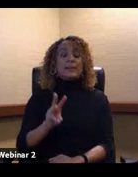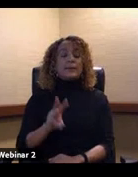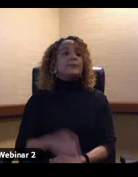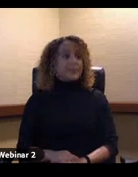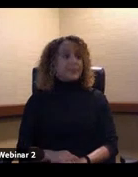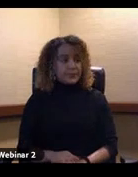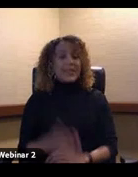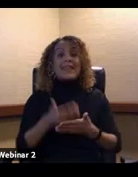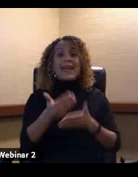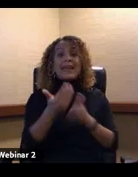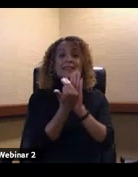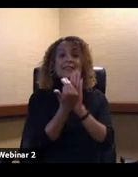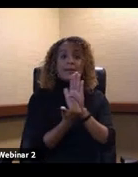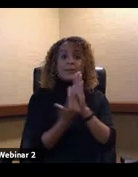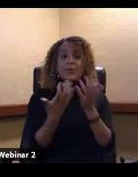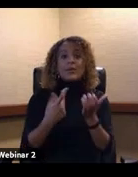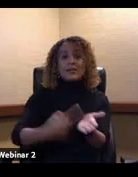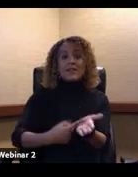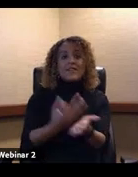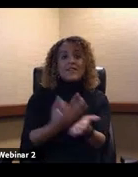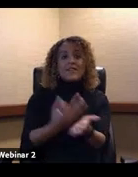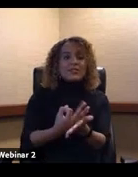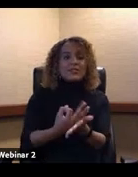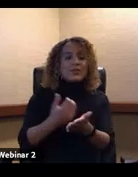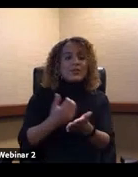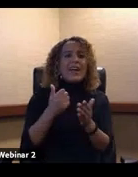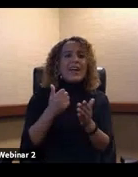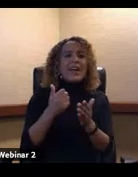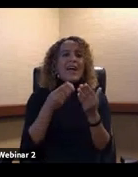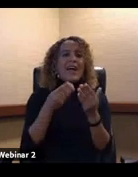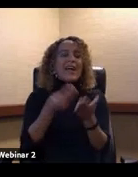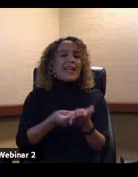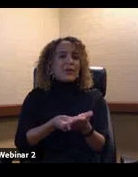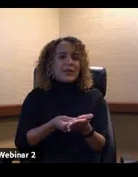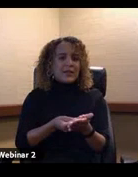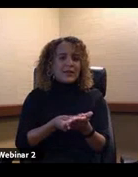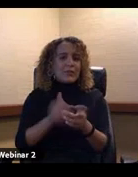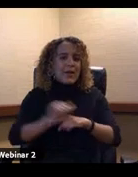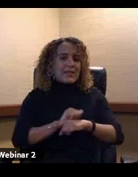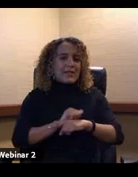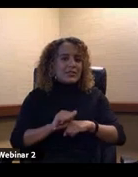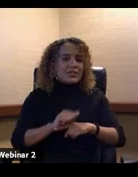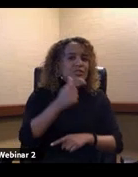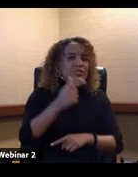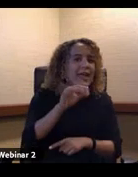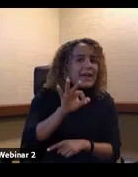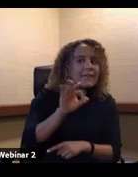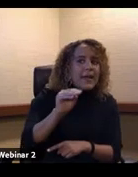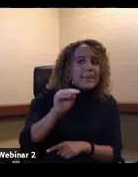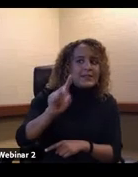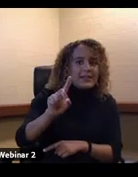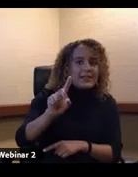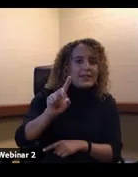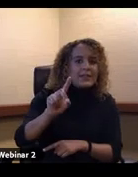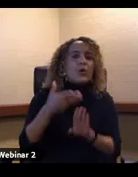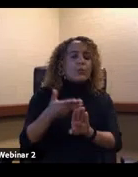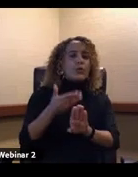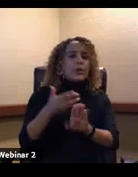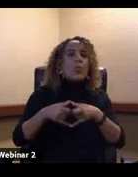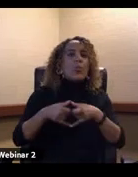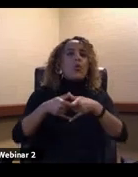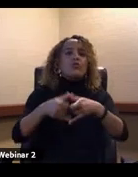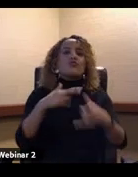The next item we would like to discuss are the financial accounting practices, which assists GFMD during their